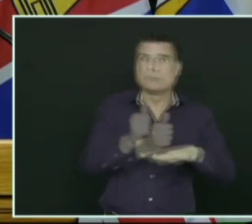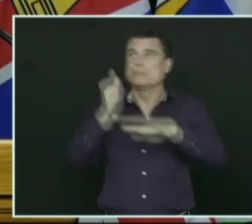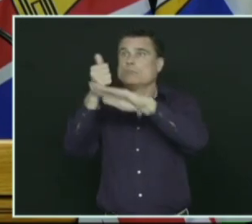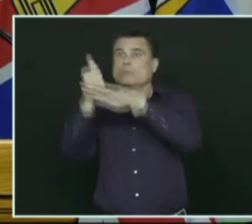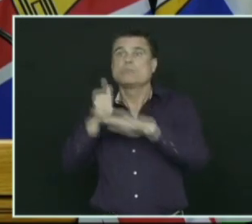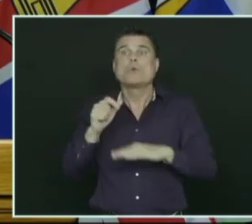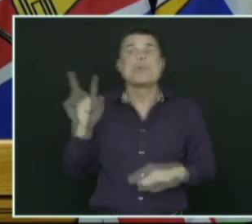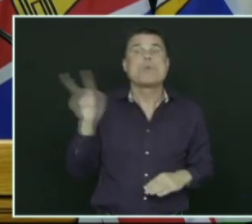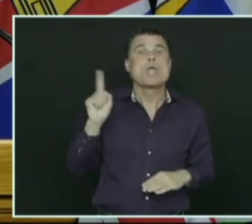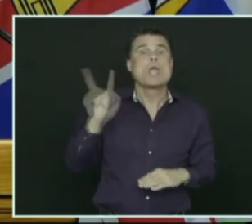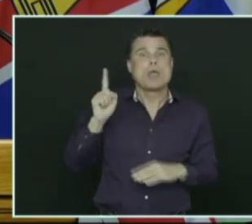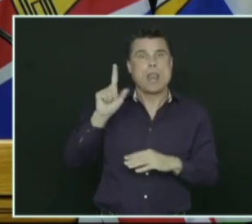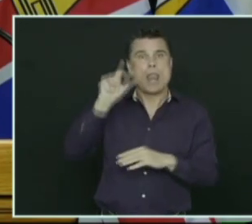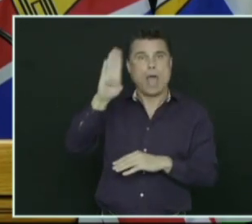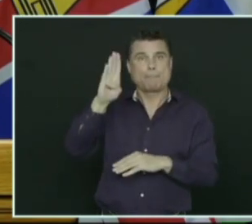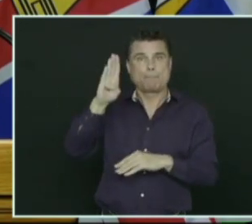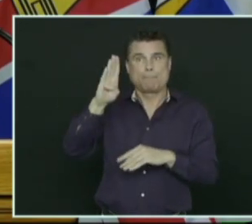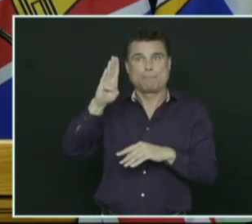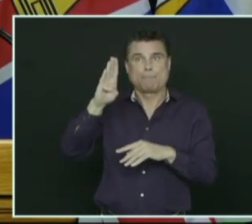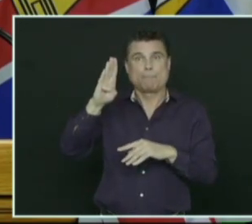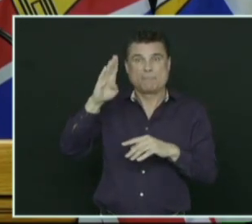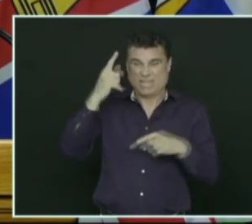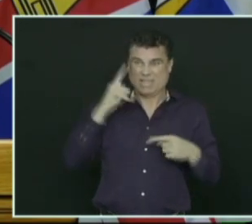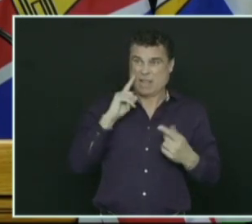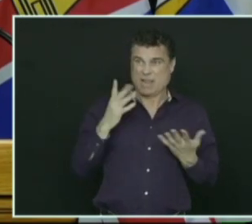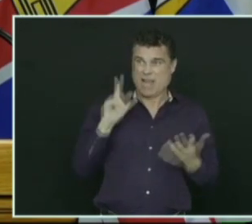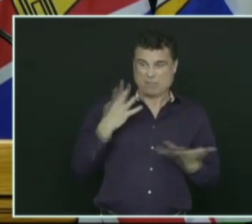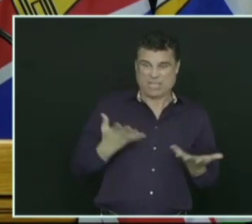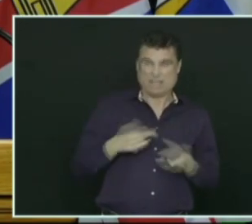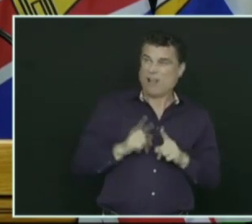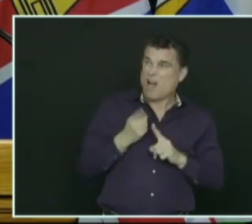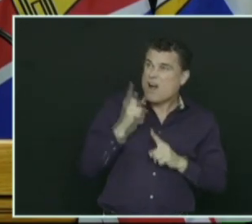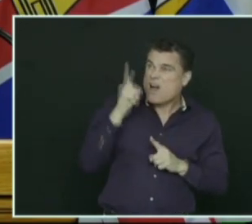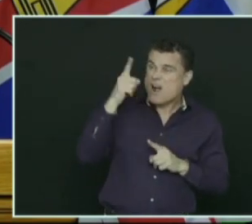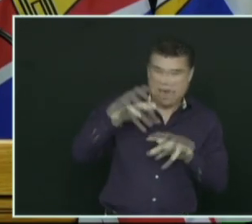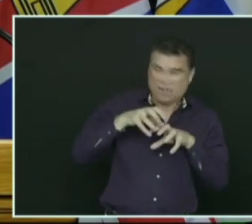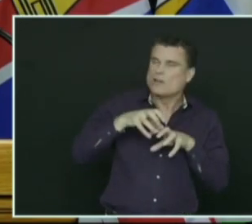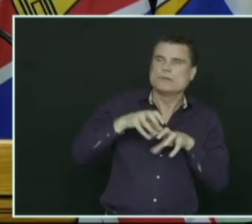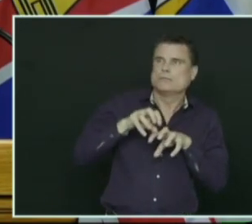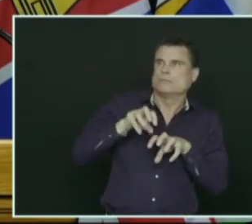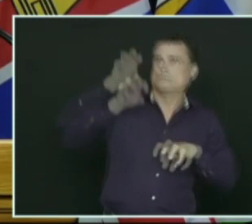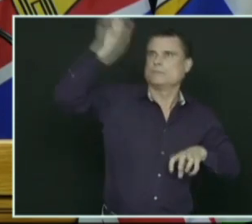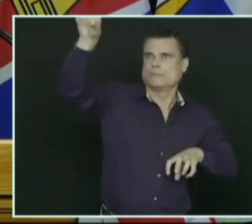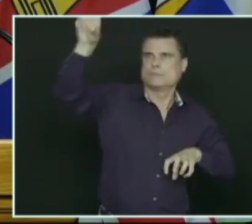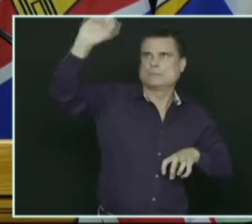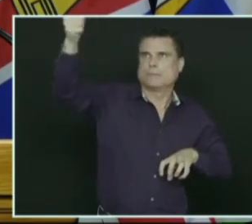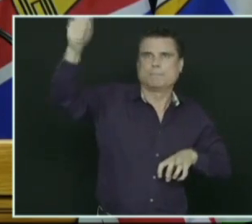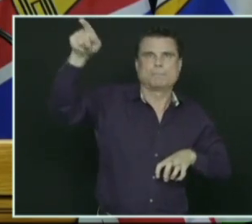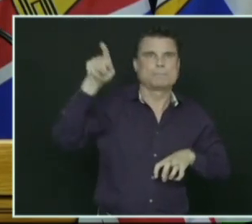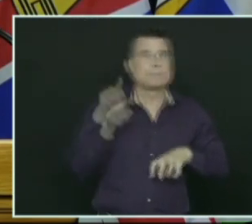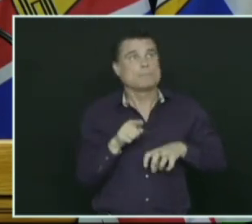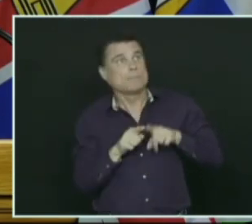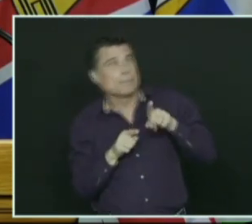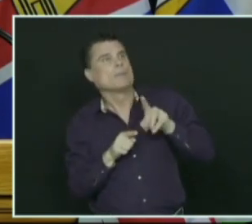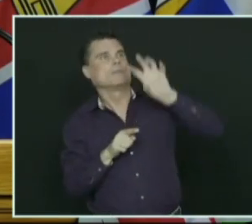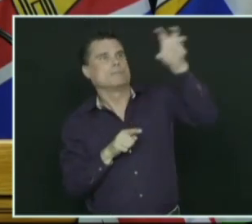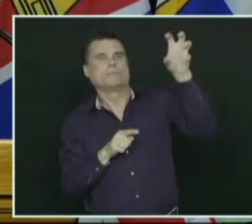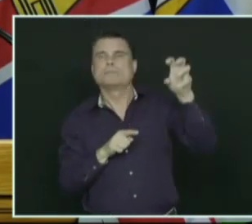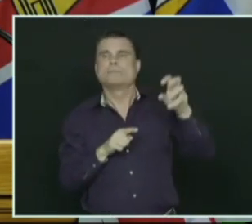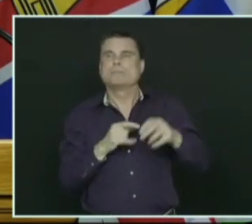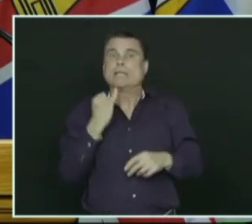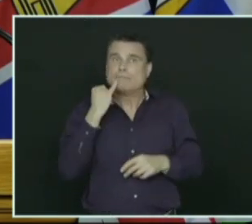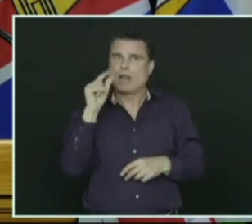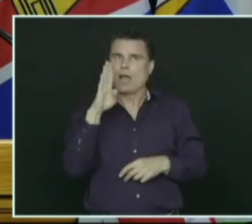very excited to know that that's going to be coming online hopefully in the coming week, 10 days. And